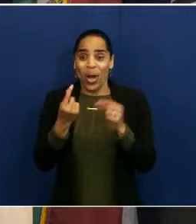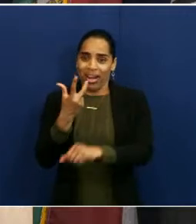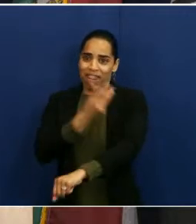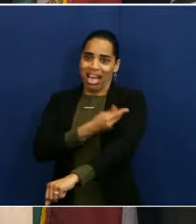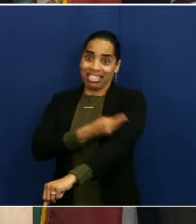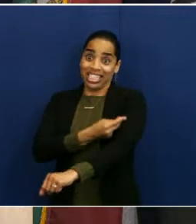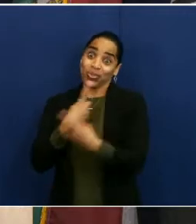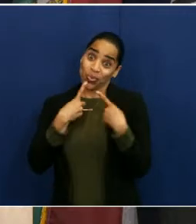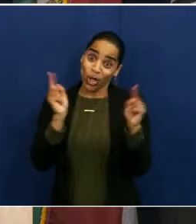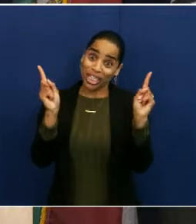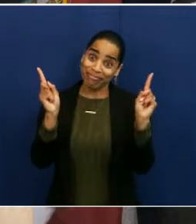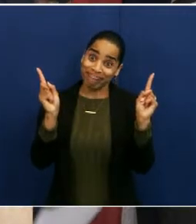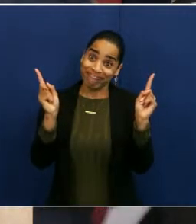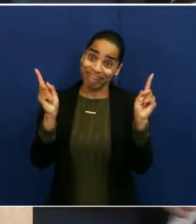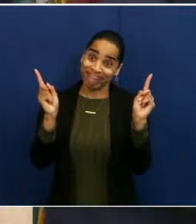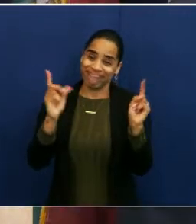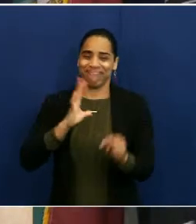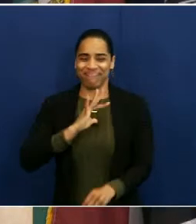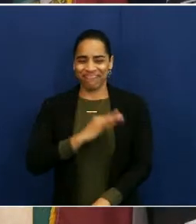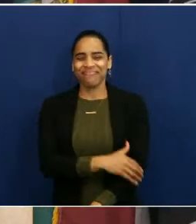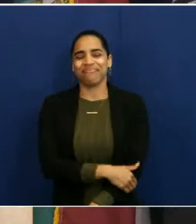vaccines work.